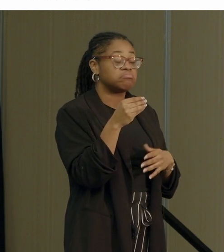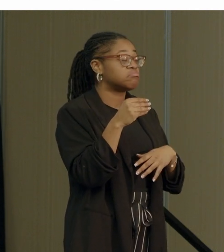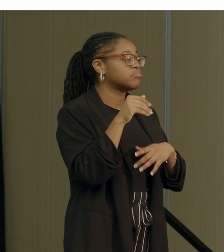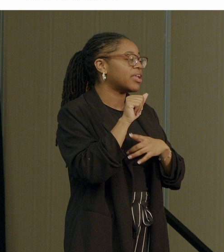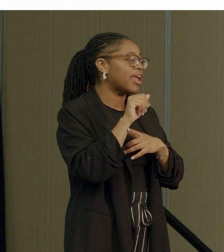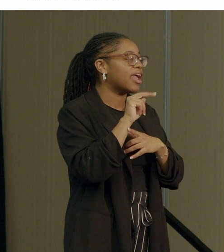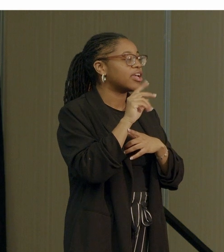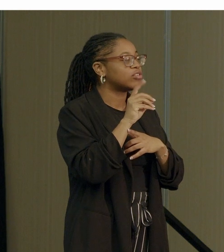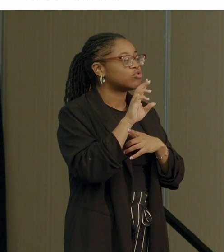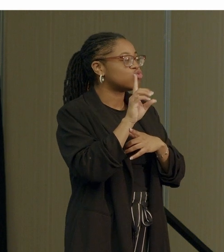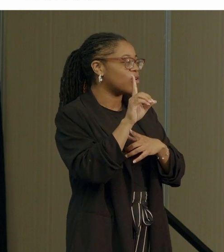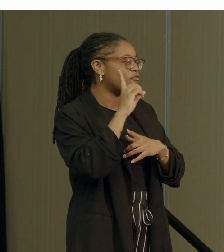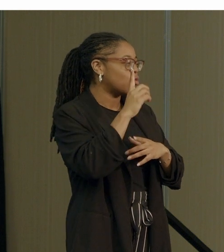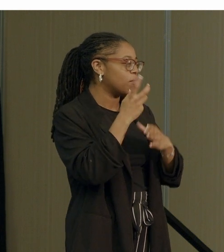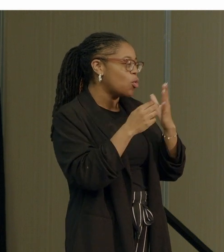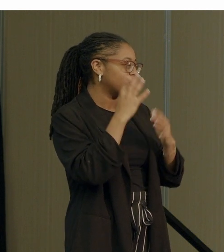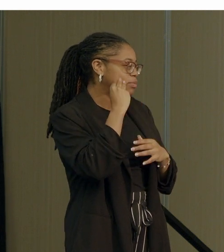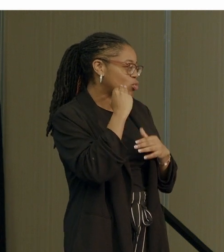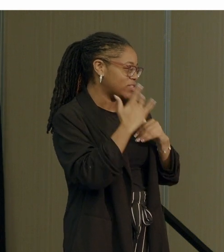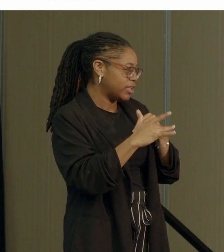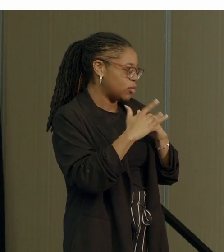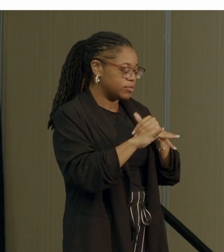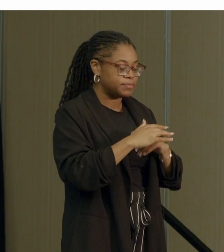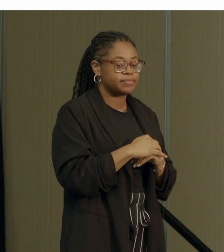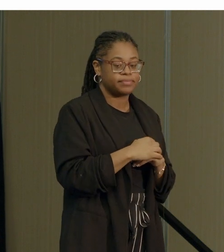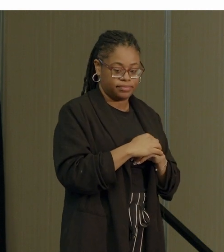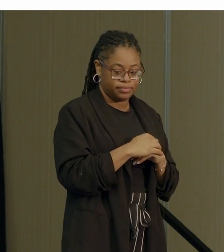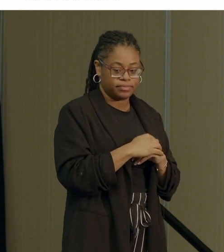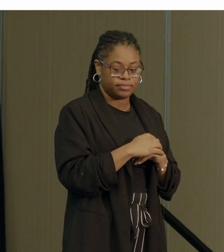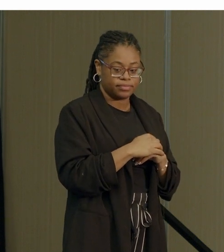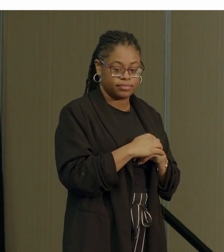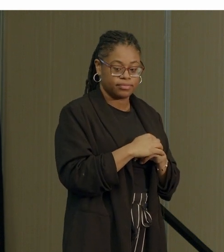Android, so you can have that experience available.